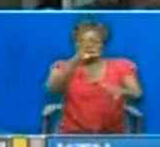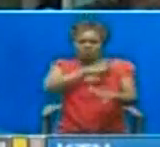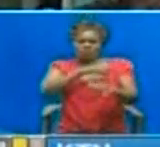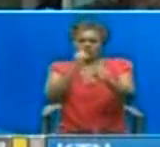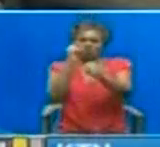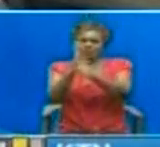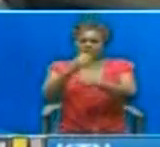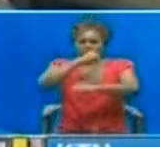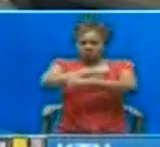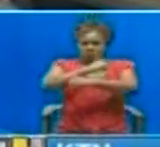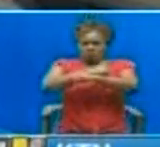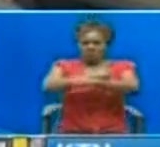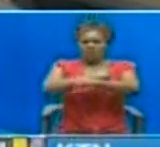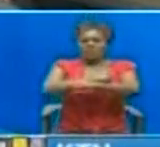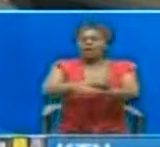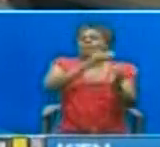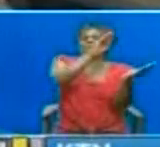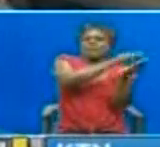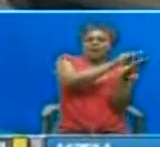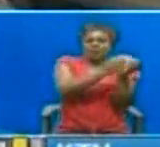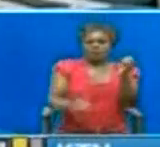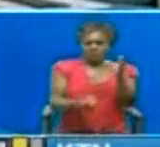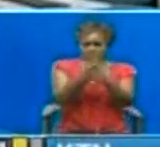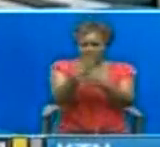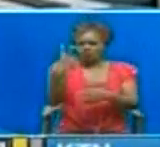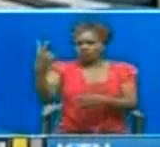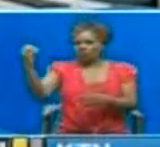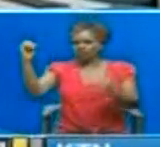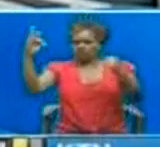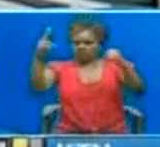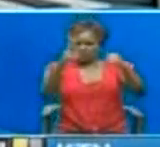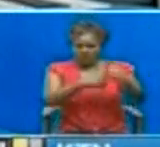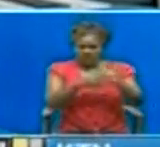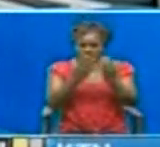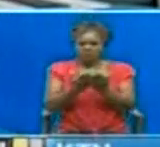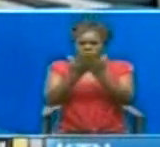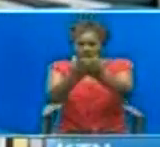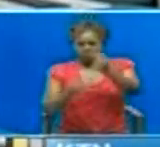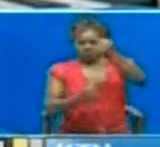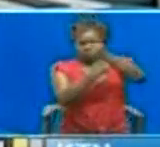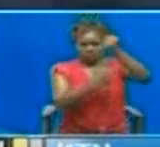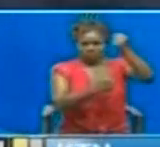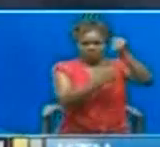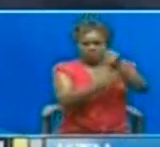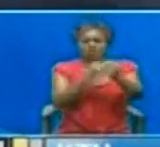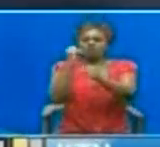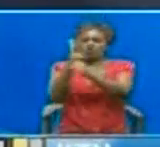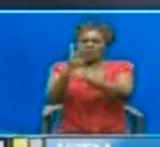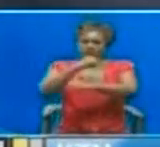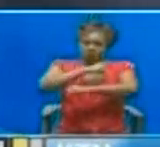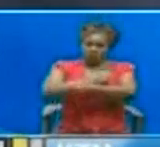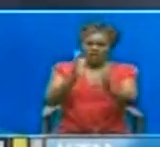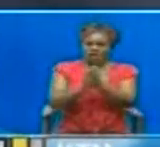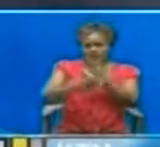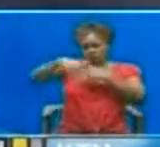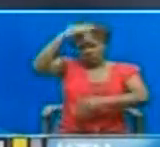secondary school scholarships. The bank launched the program in 2007 and provides full scholarships for secondary and